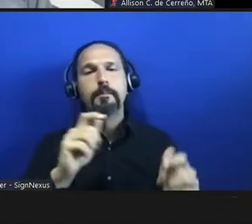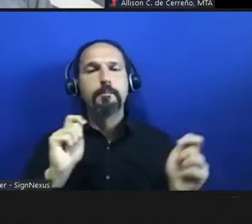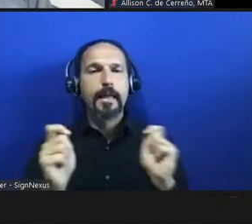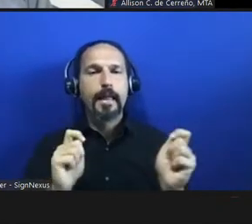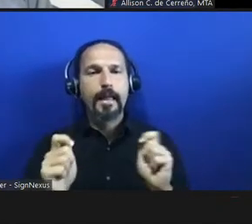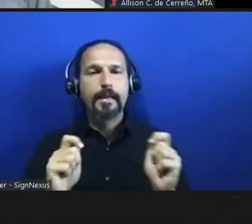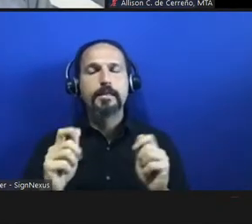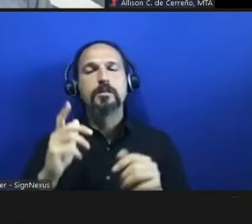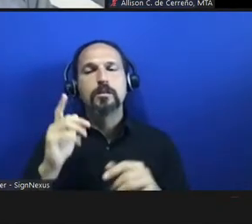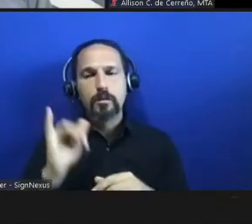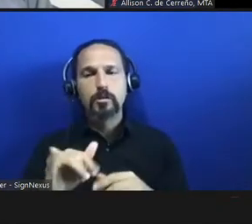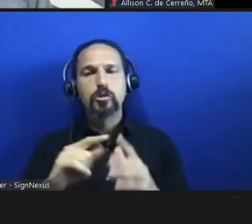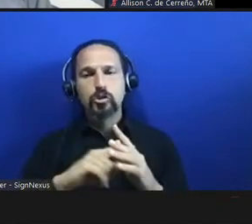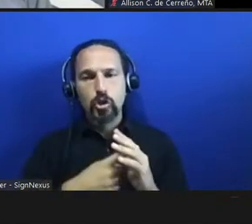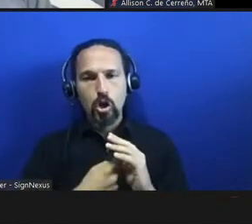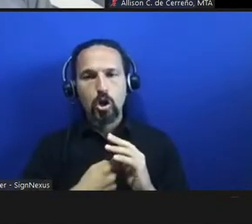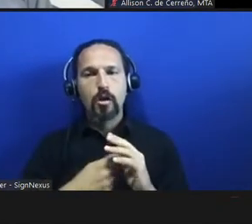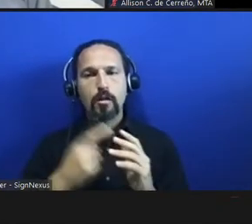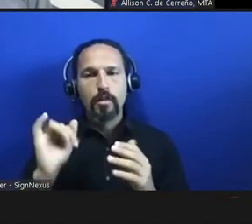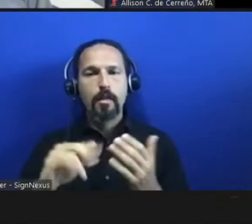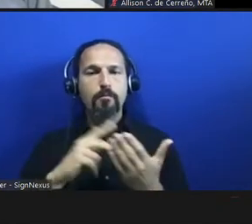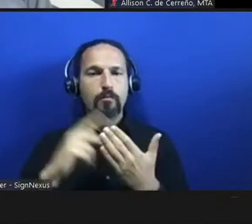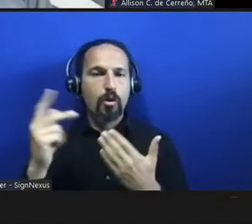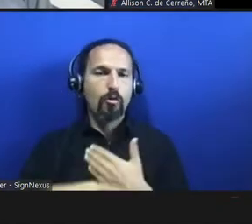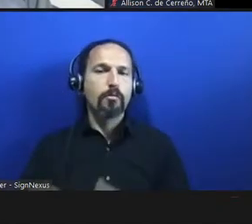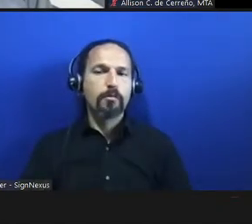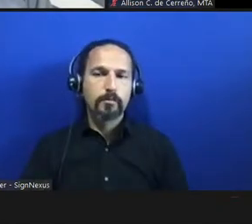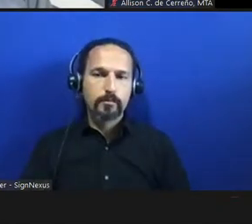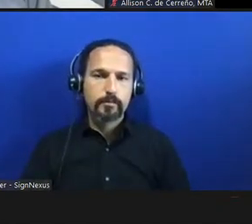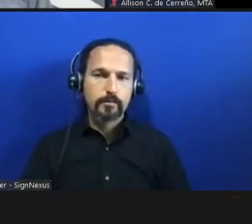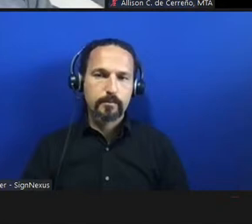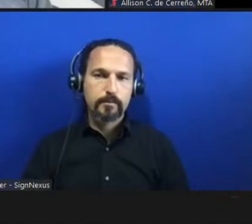be implemented to start as a program